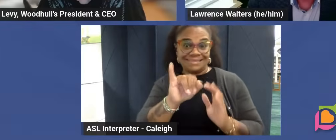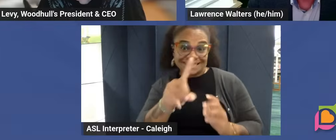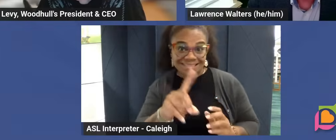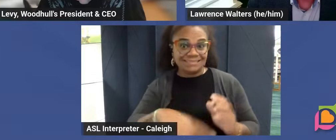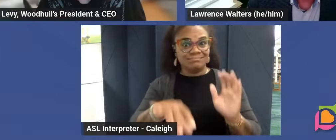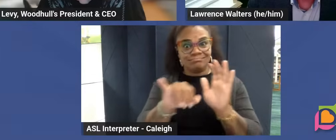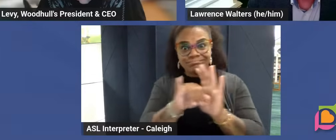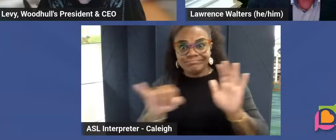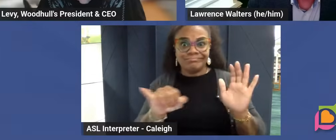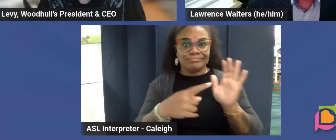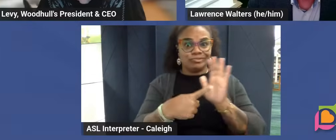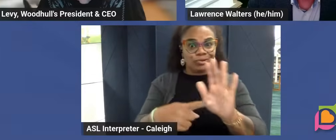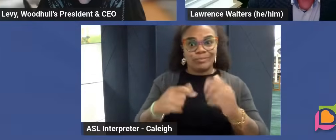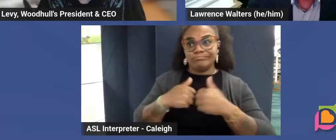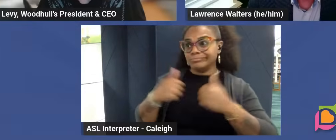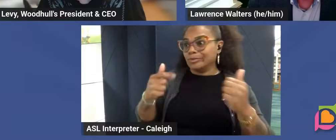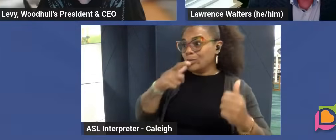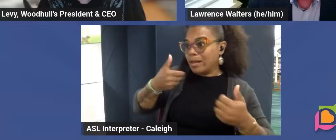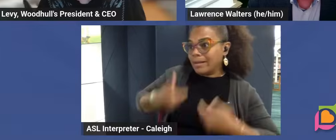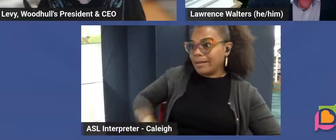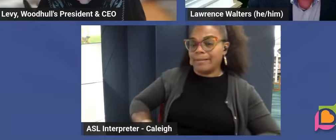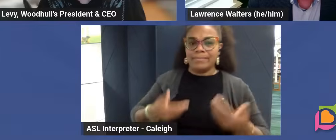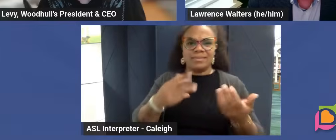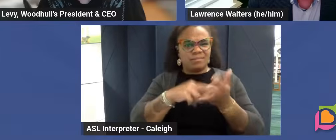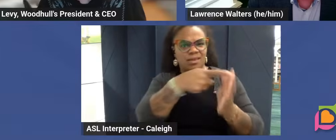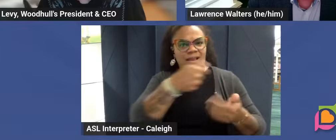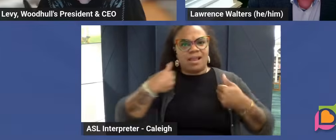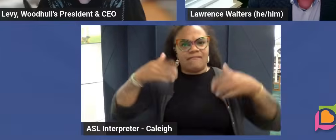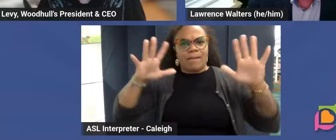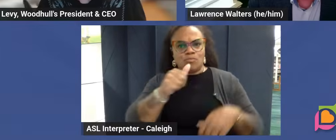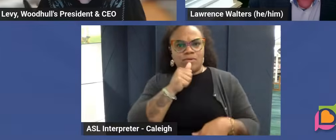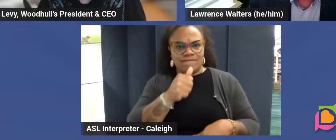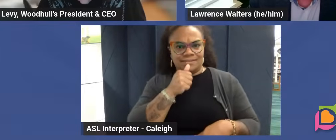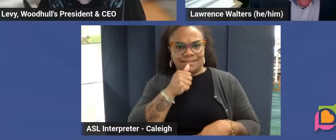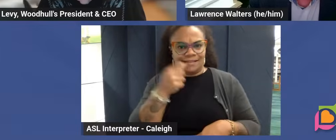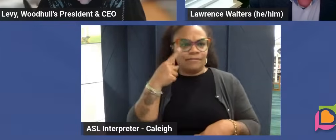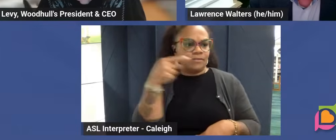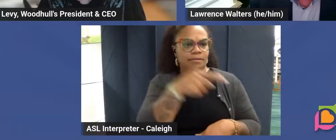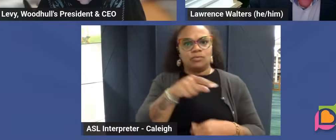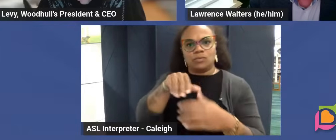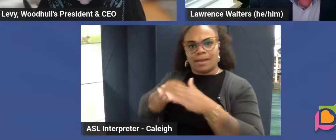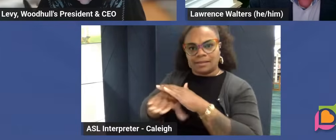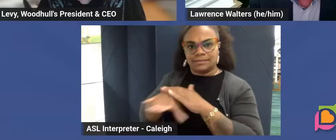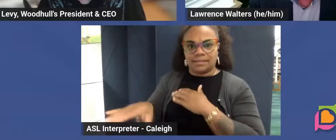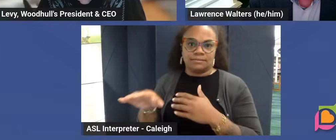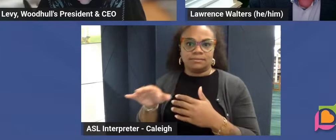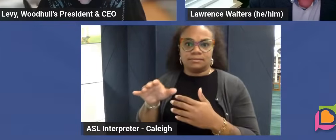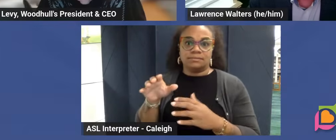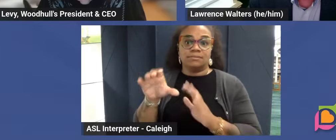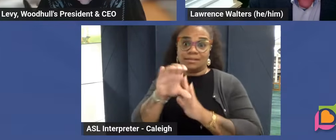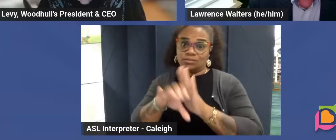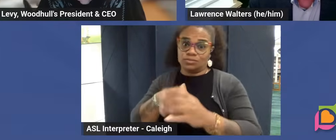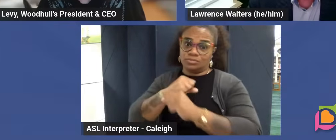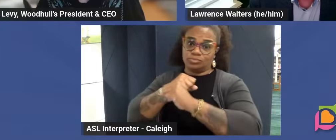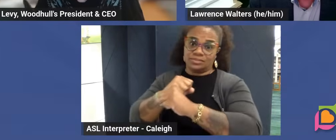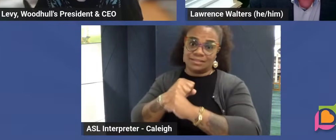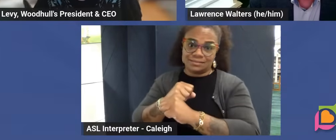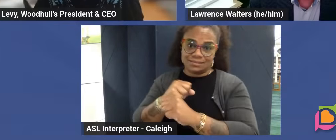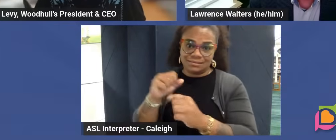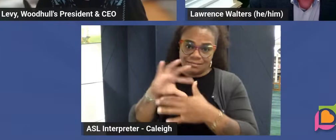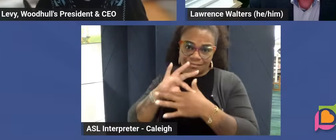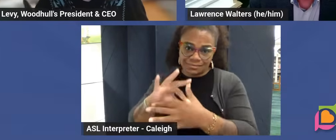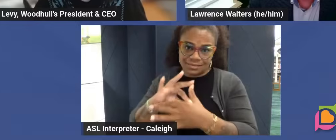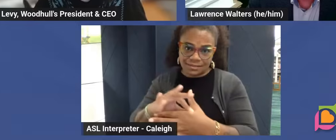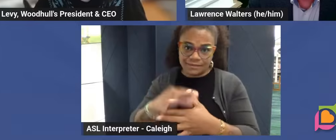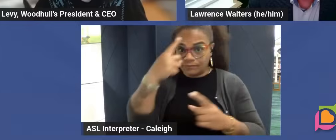privacy rights in order to access constitutionally protected content with respect to adults. Adults do have a First